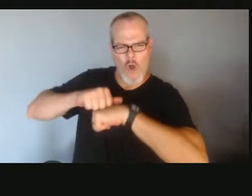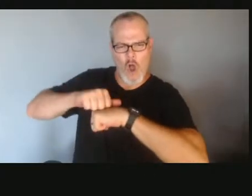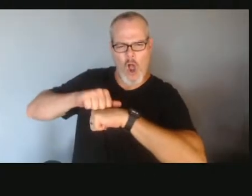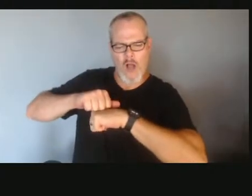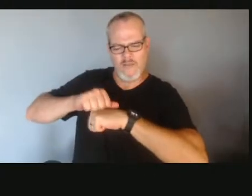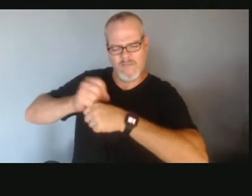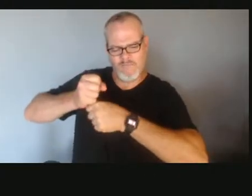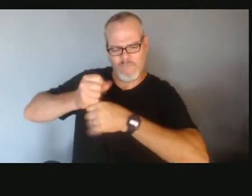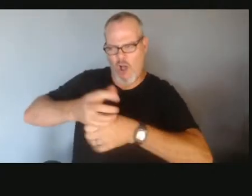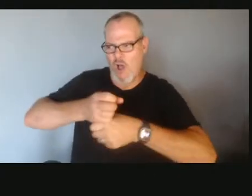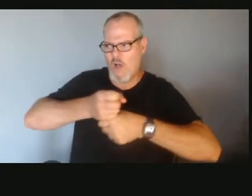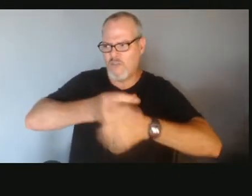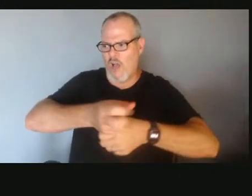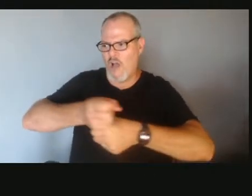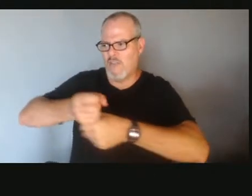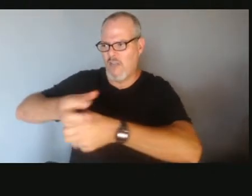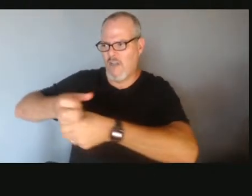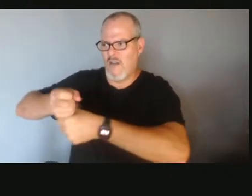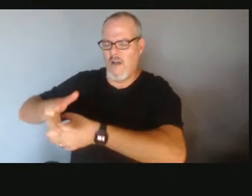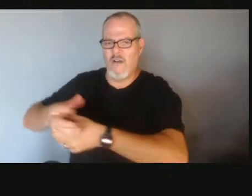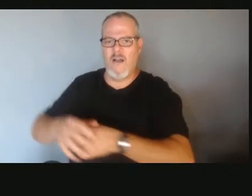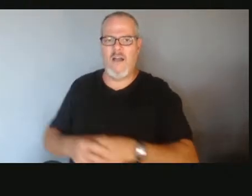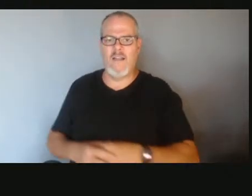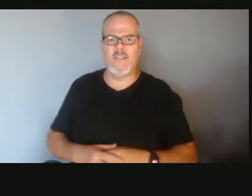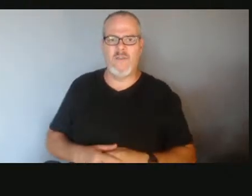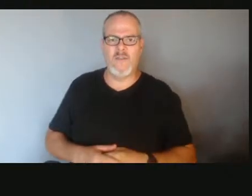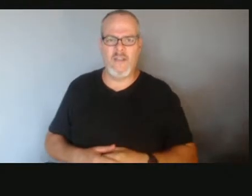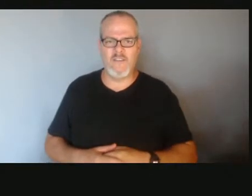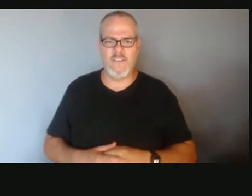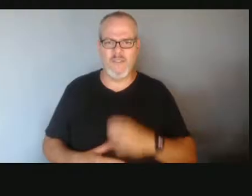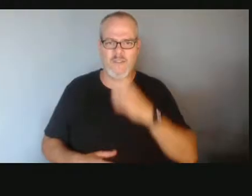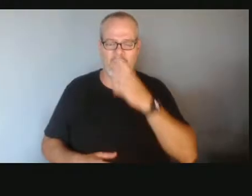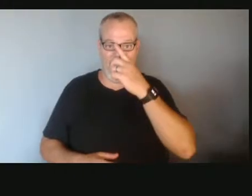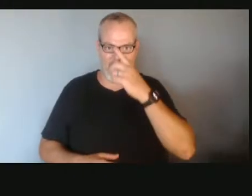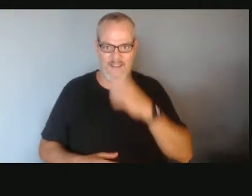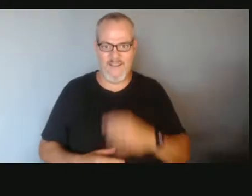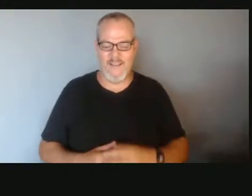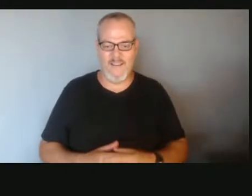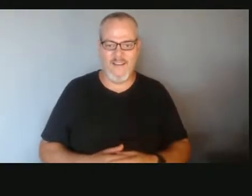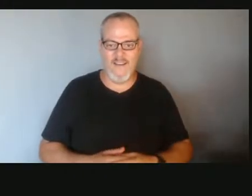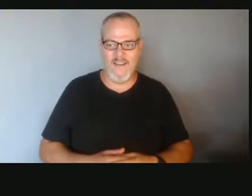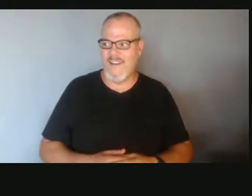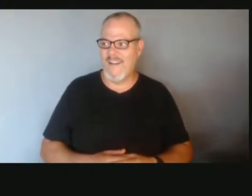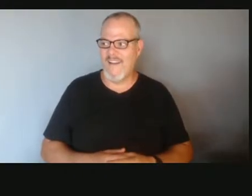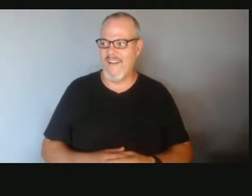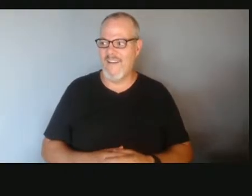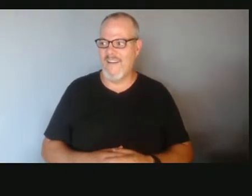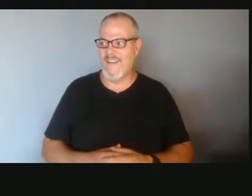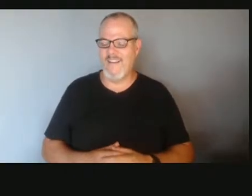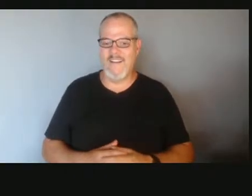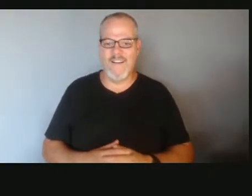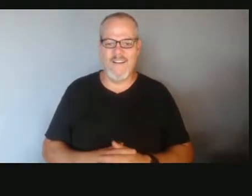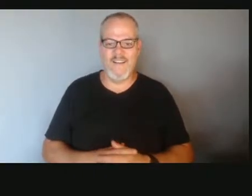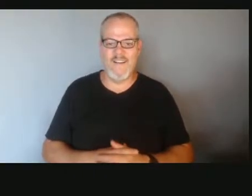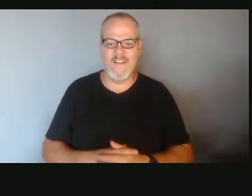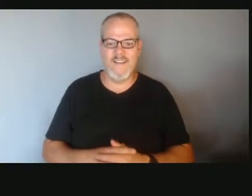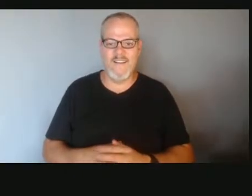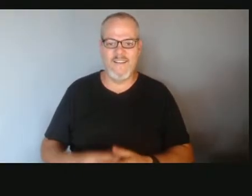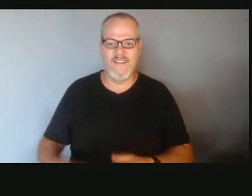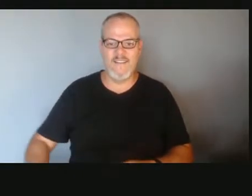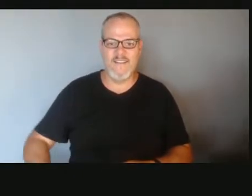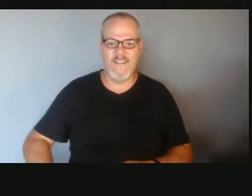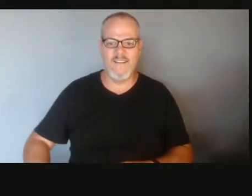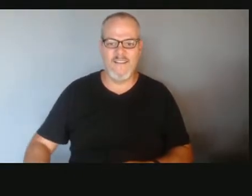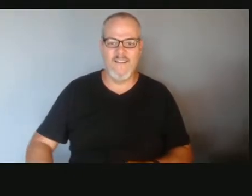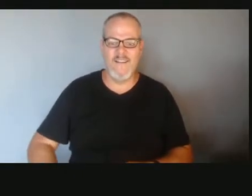these rocks to move. And then that's how the whole dominoes affect each other. And we've seen this